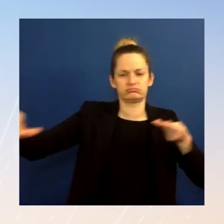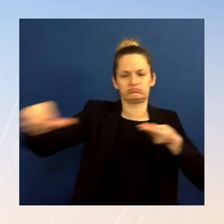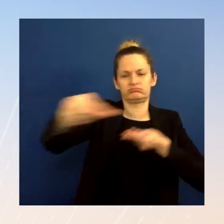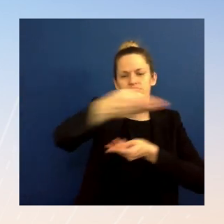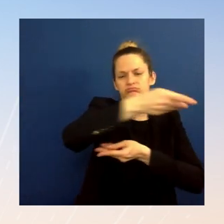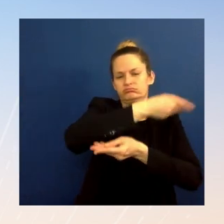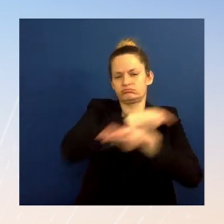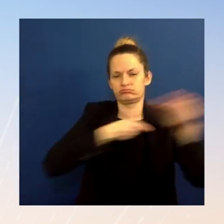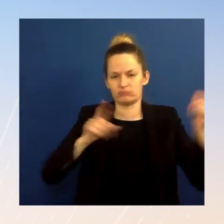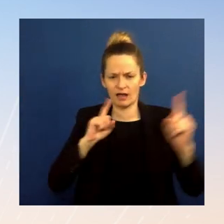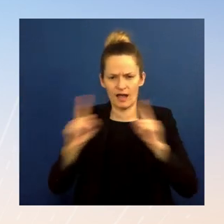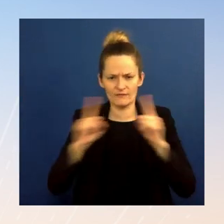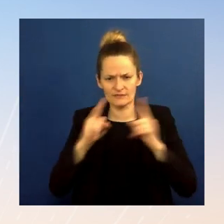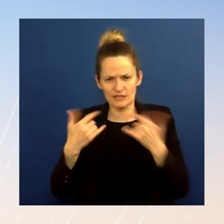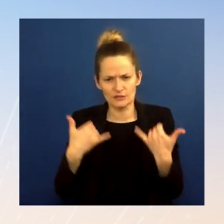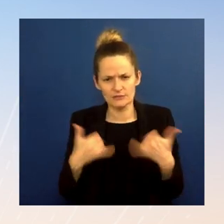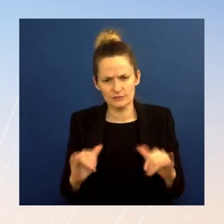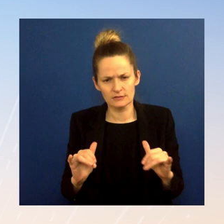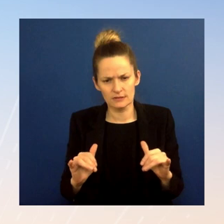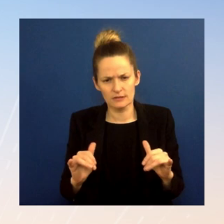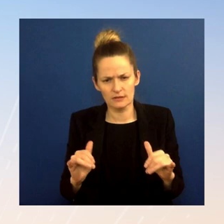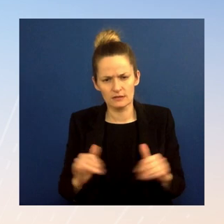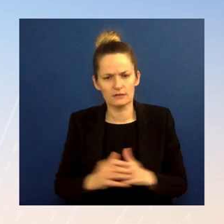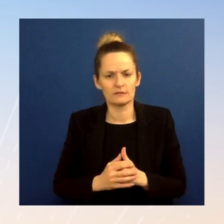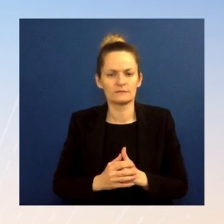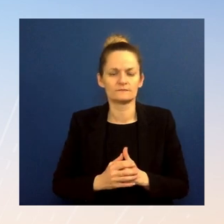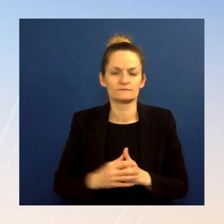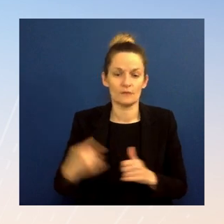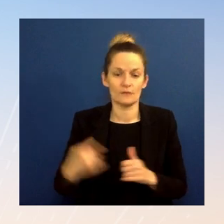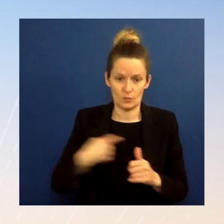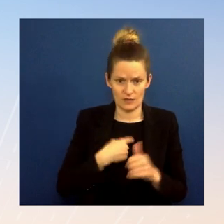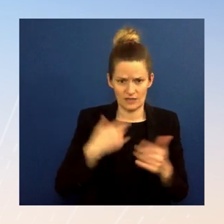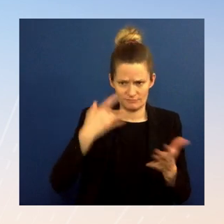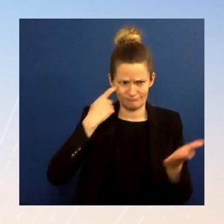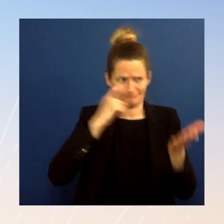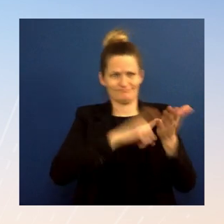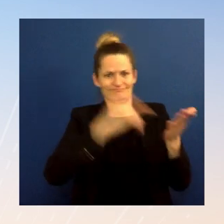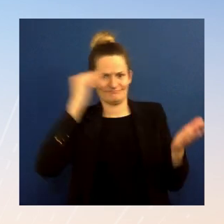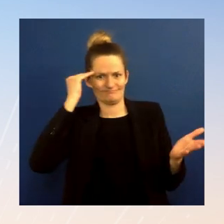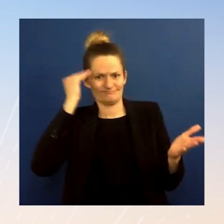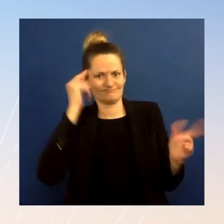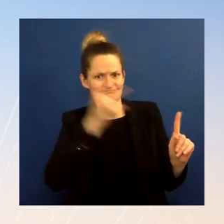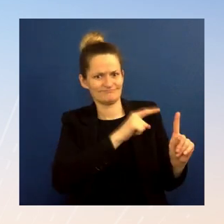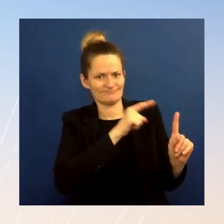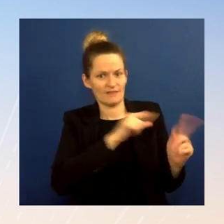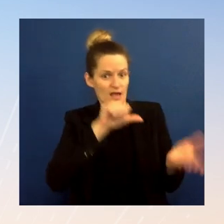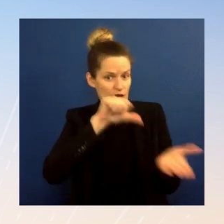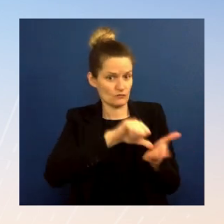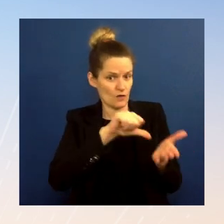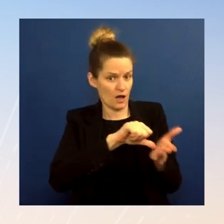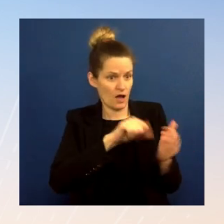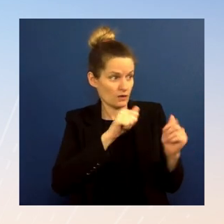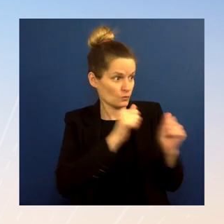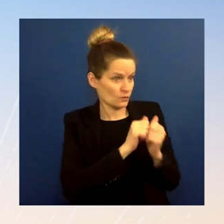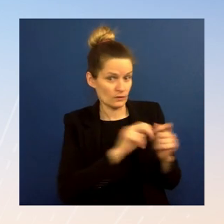it's not in their interest either, and we will continue pursuing the diplomatic path forward. And then one